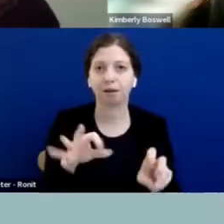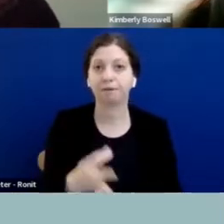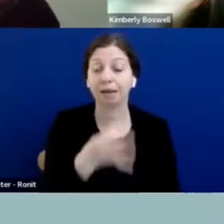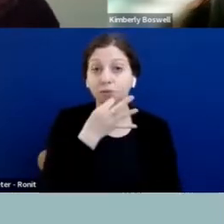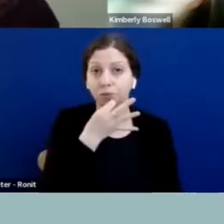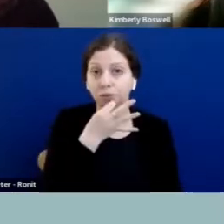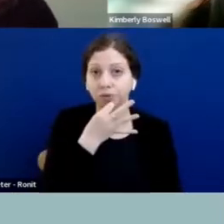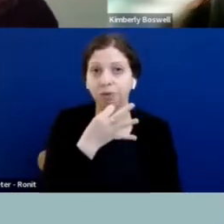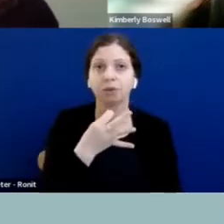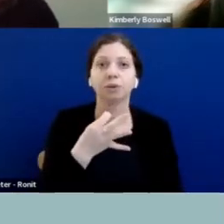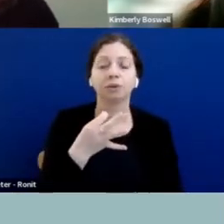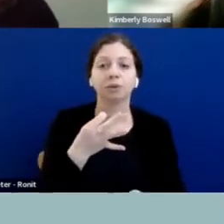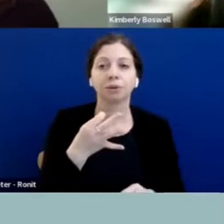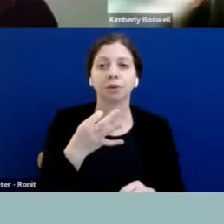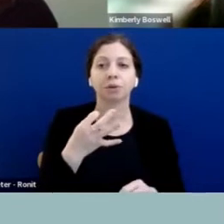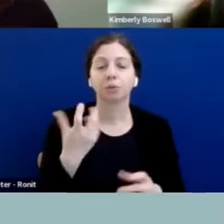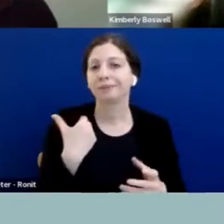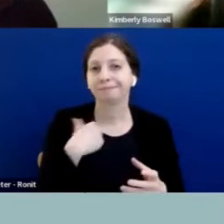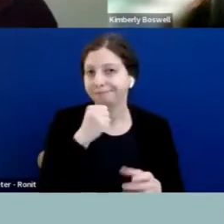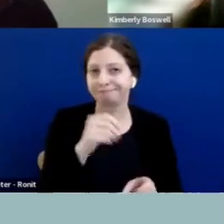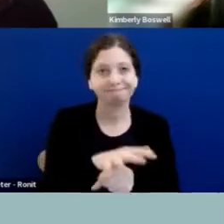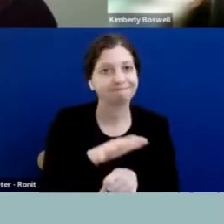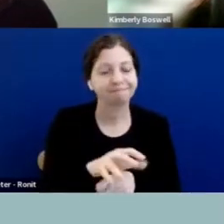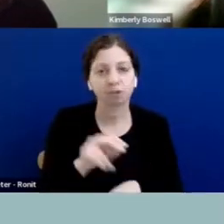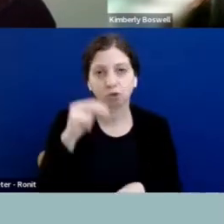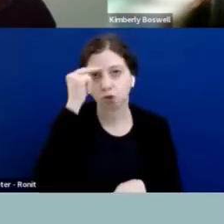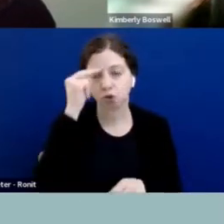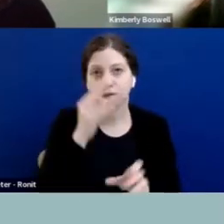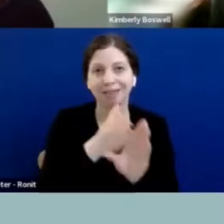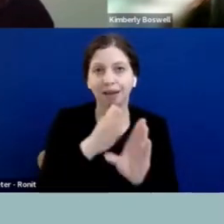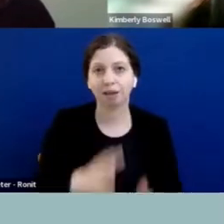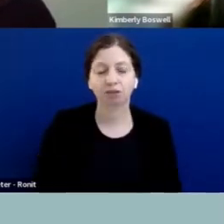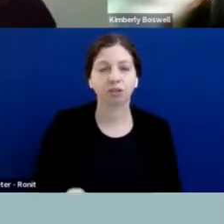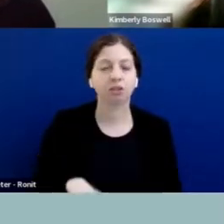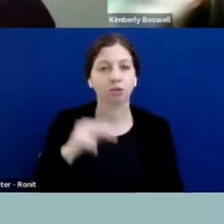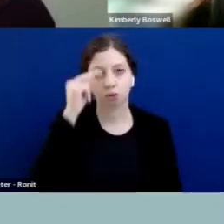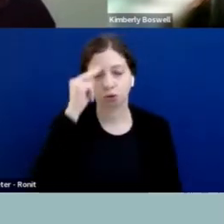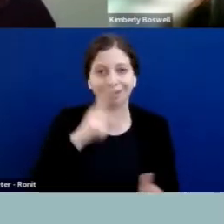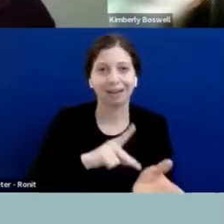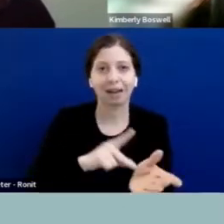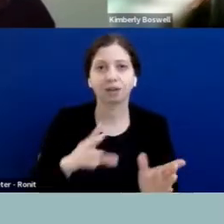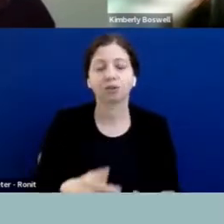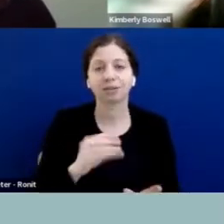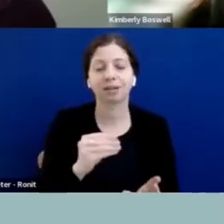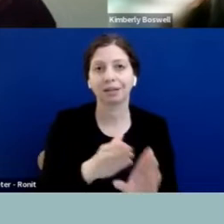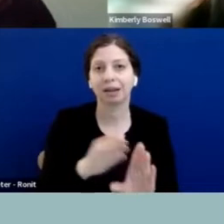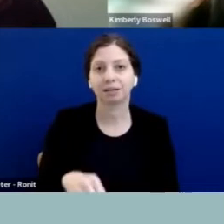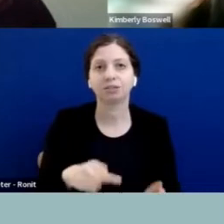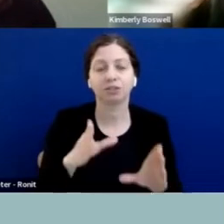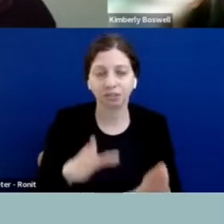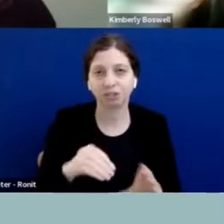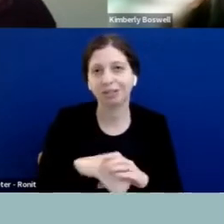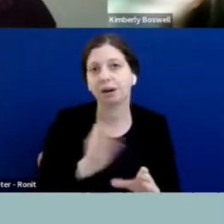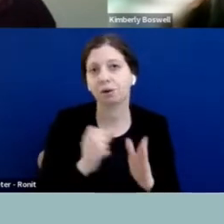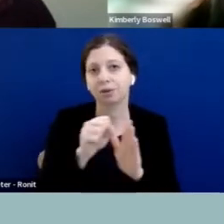as we have a lack of neuropsychologists, neuropsychiatrists, and psychologists in our state. So we're looking